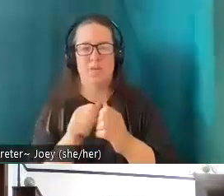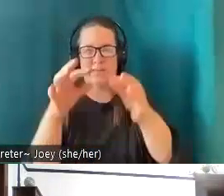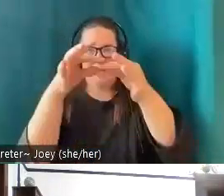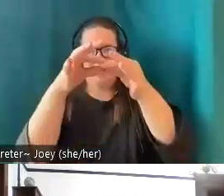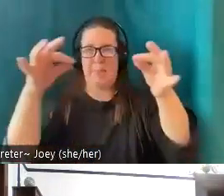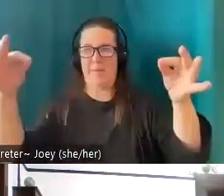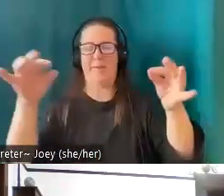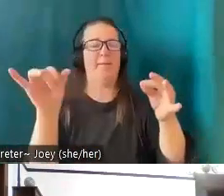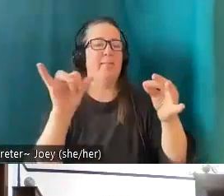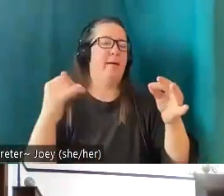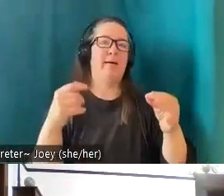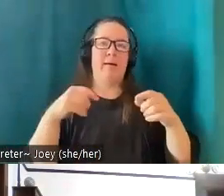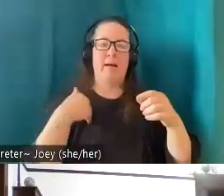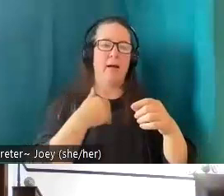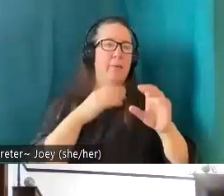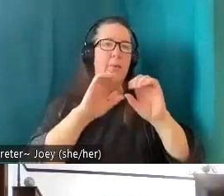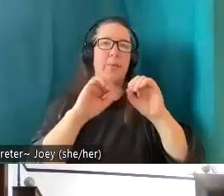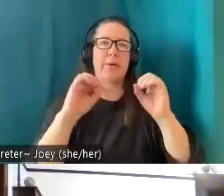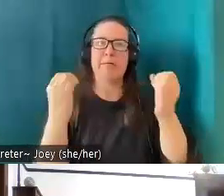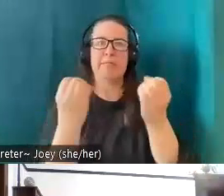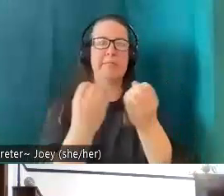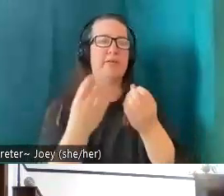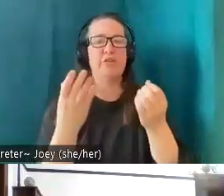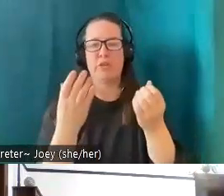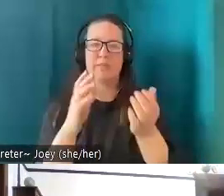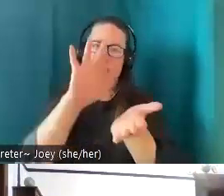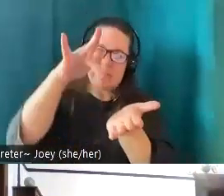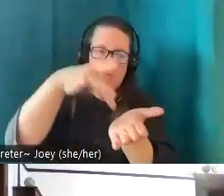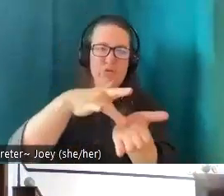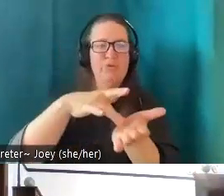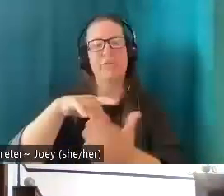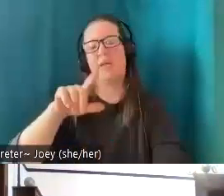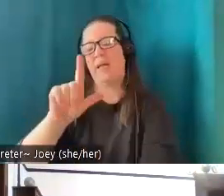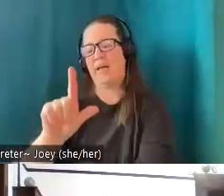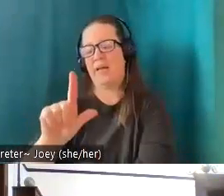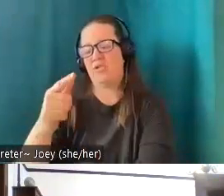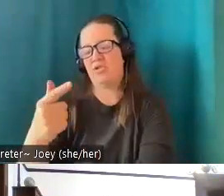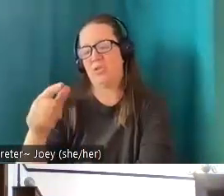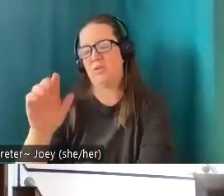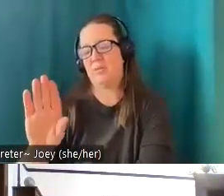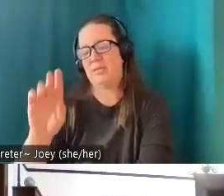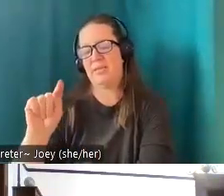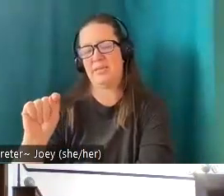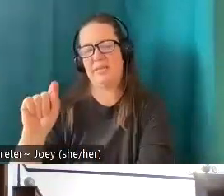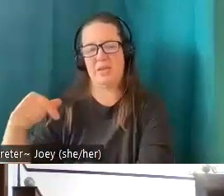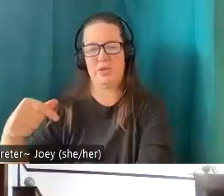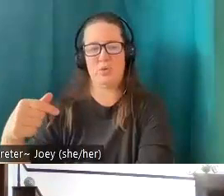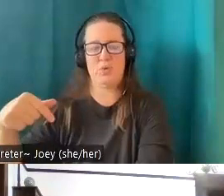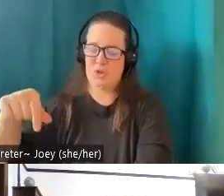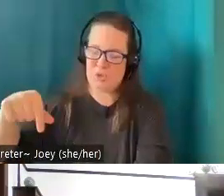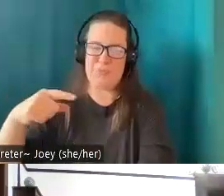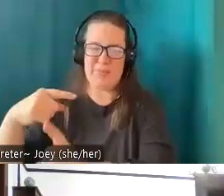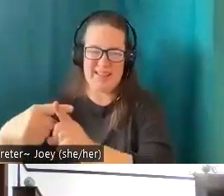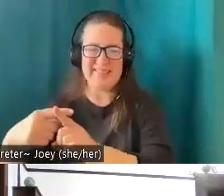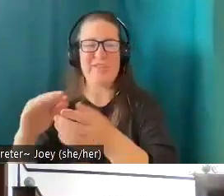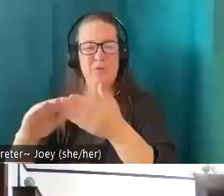centering LGBTQ+ communities. We ask the same question for Black, Indigenous, and people of color and people with disabilities. We really leave it to